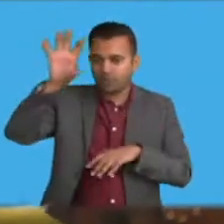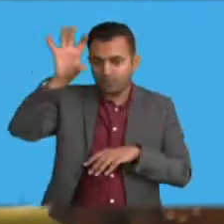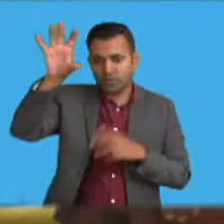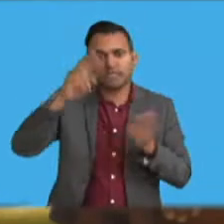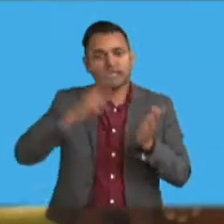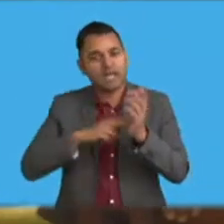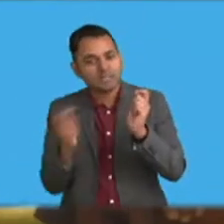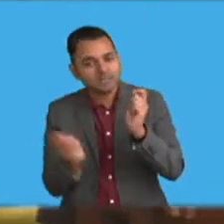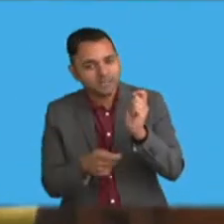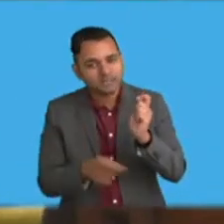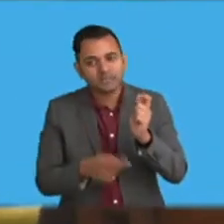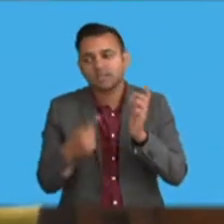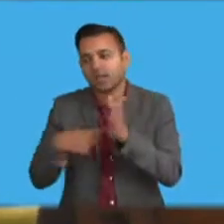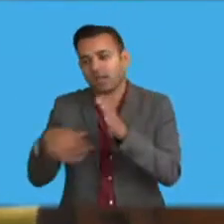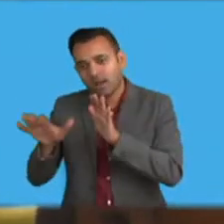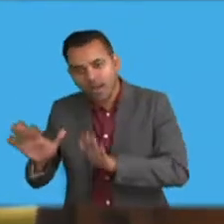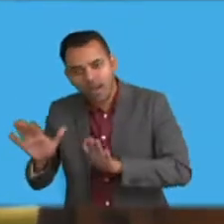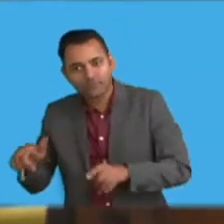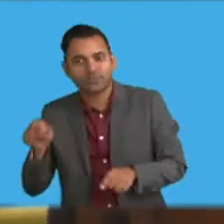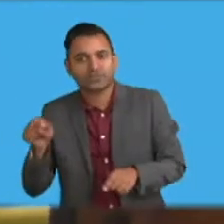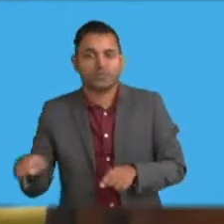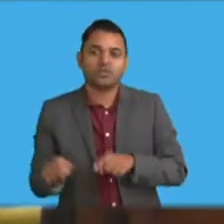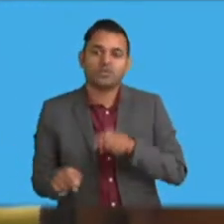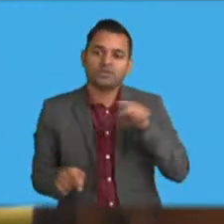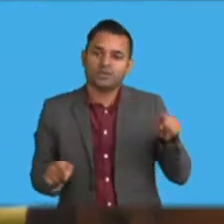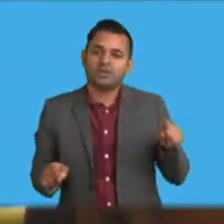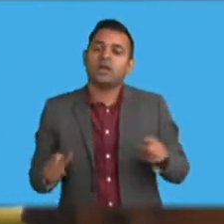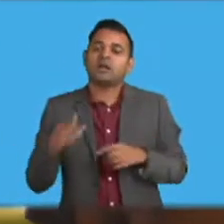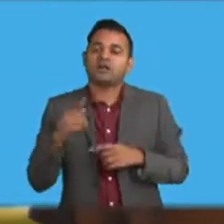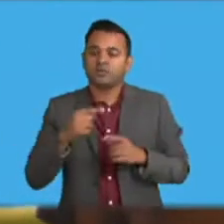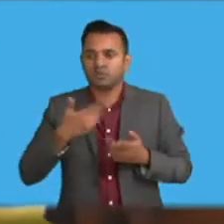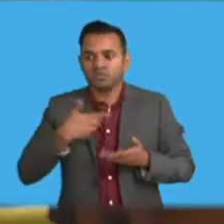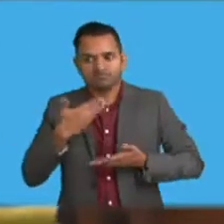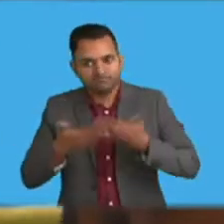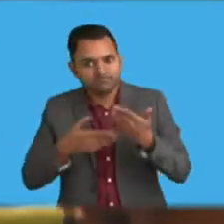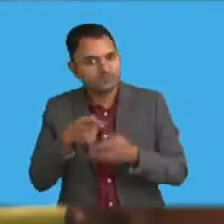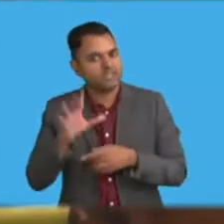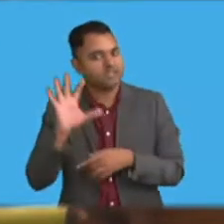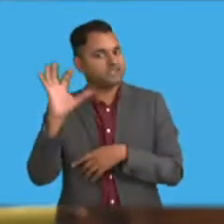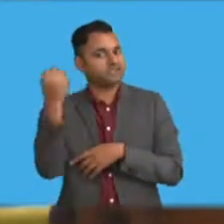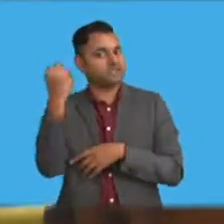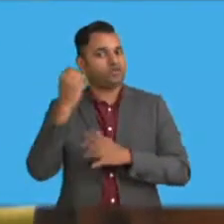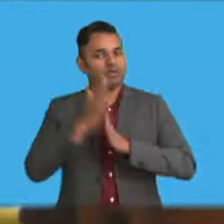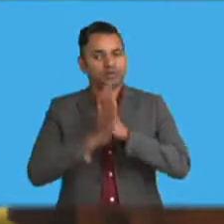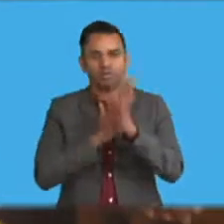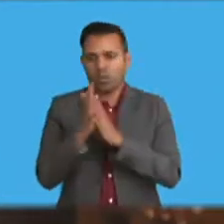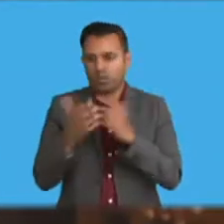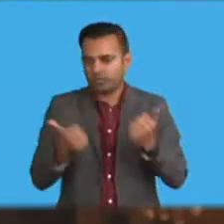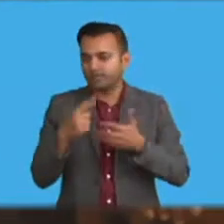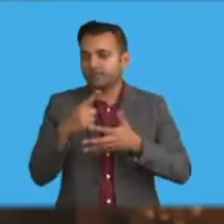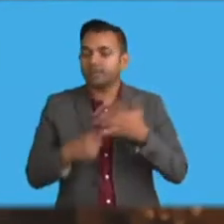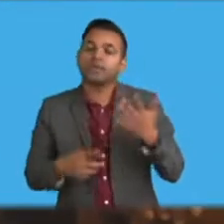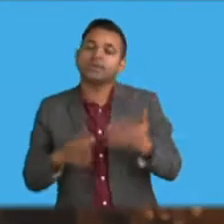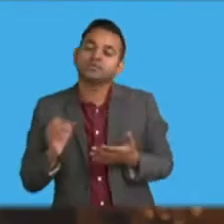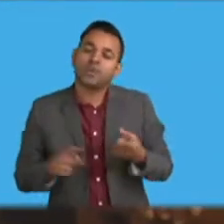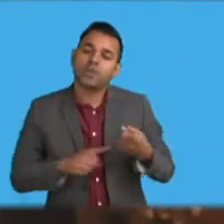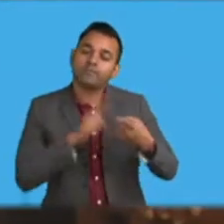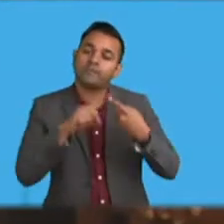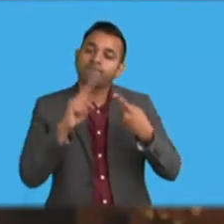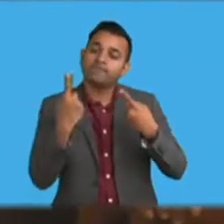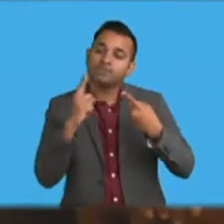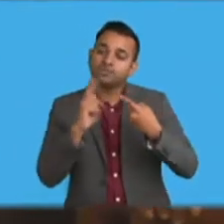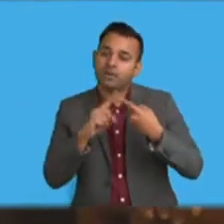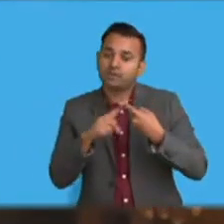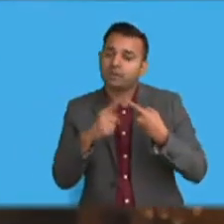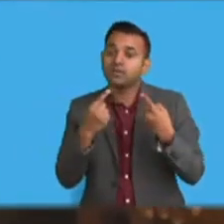Tailevu. Madam Speaker, and I wish to highlight some of these success stories also. The first one is the Gusu Isabu Bakery and